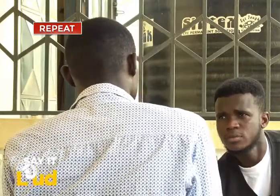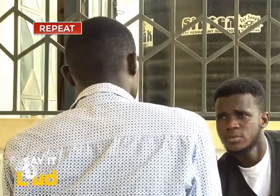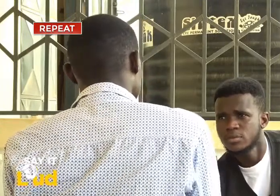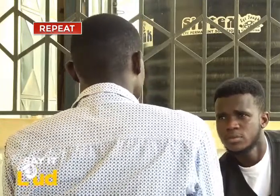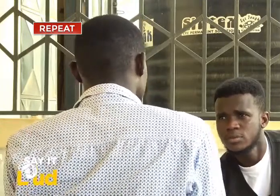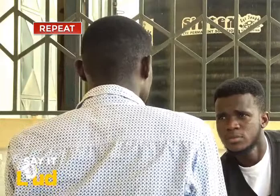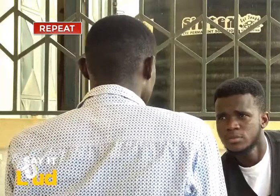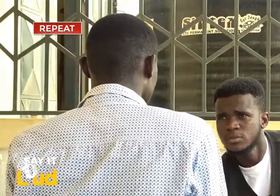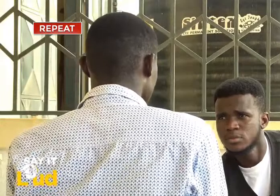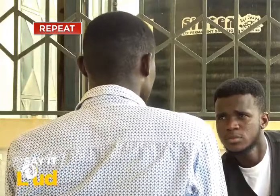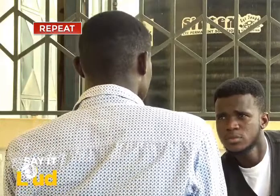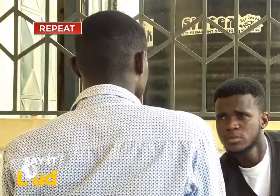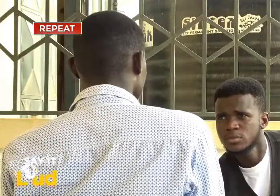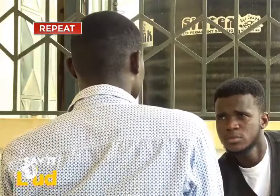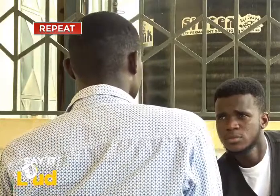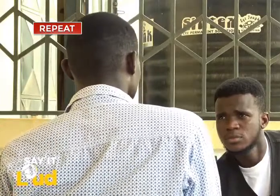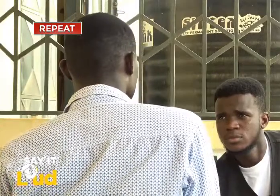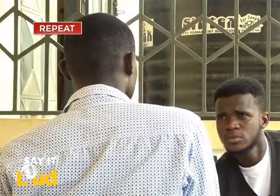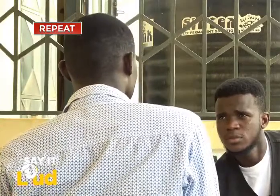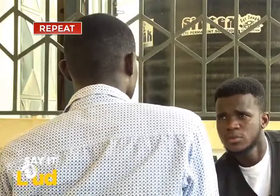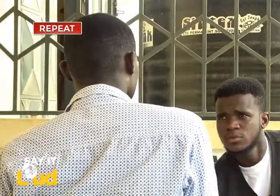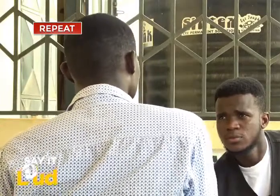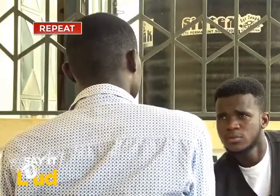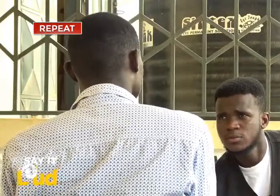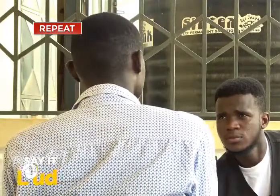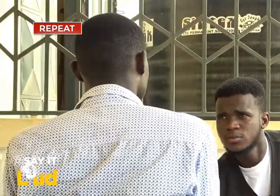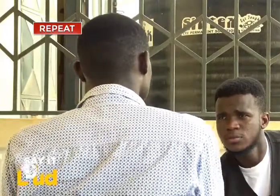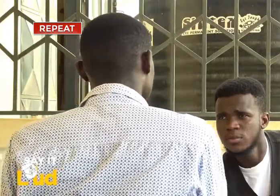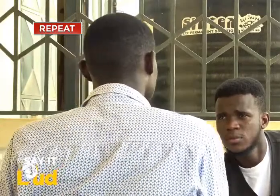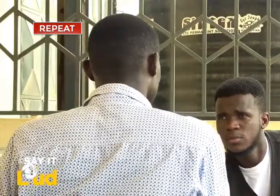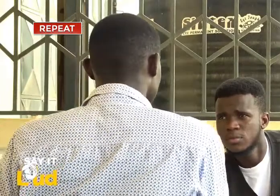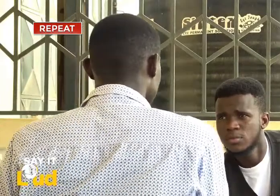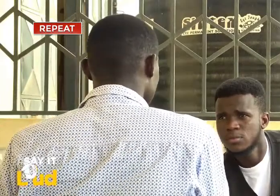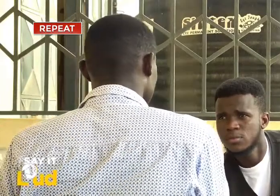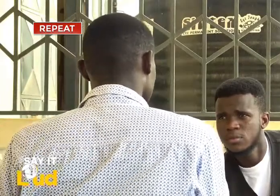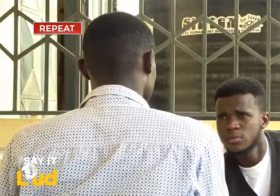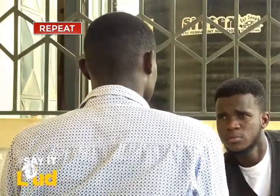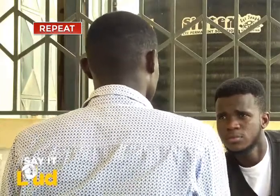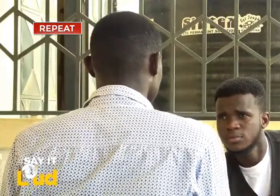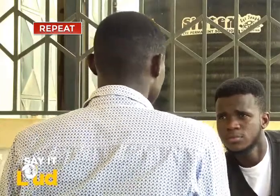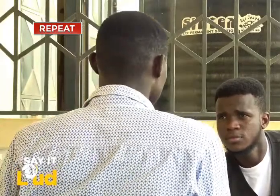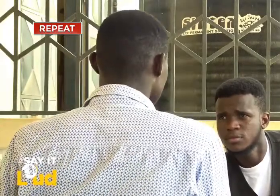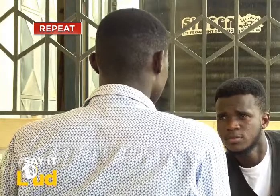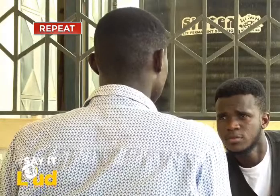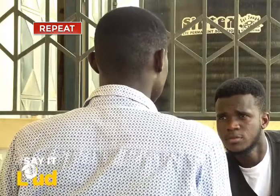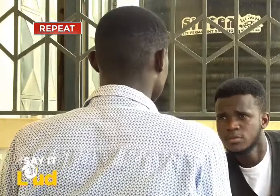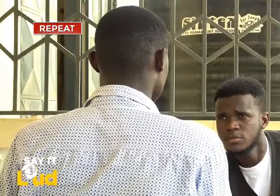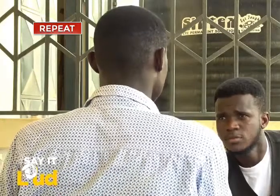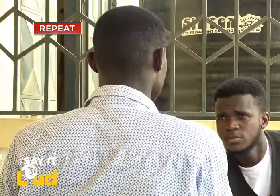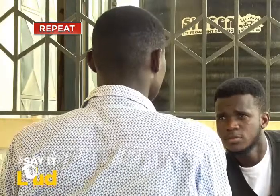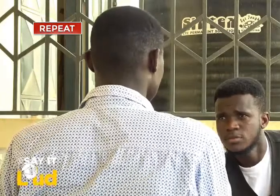want to sack me, I'll leave. So already when he was insulting me and saying stuffs,